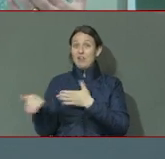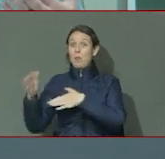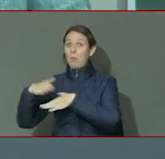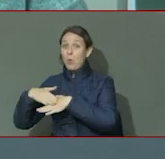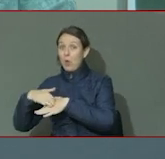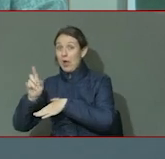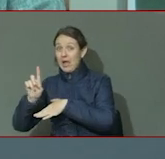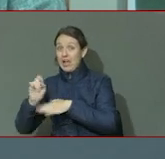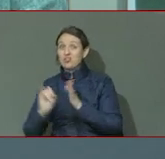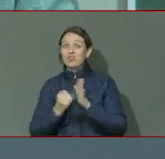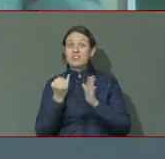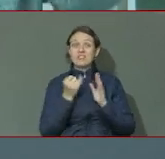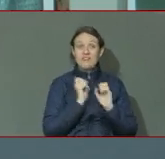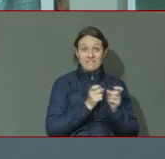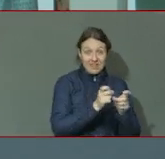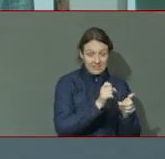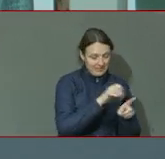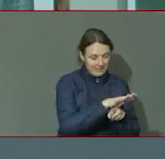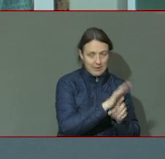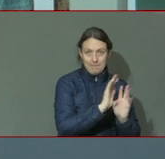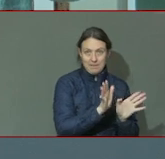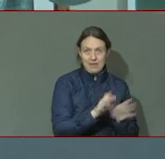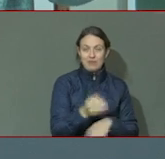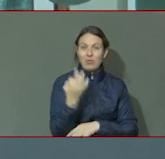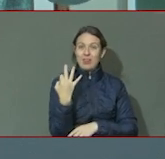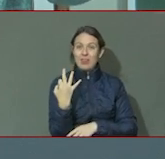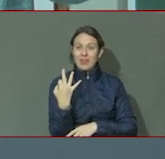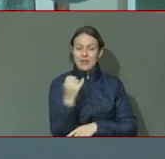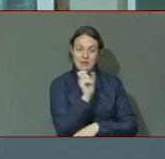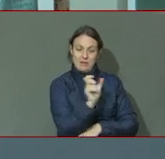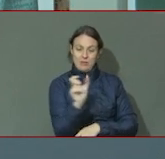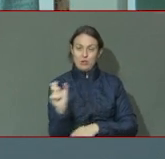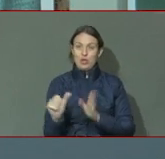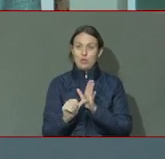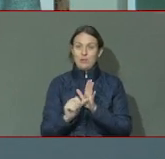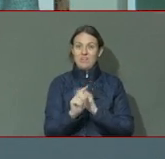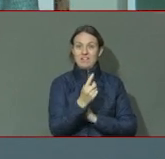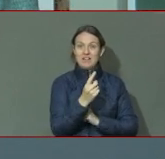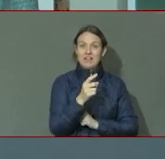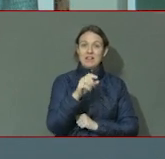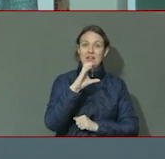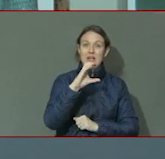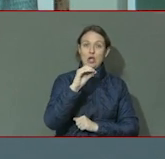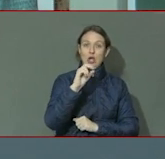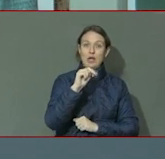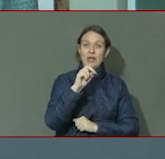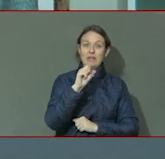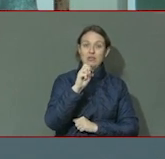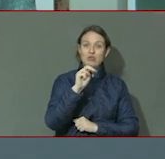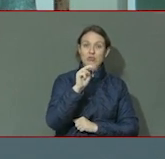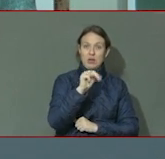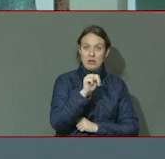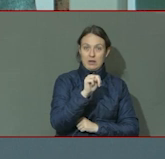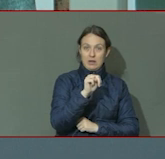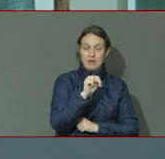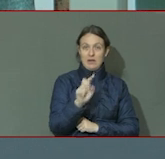you faster. So there's just 3 words that you can use. The first word is concentration. The